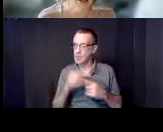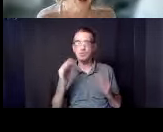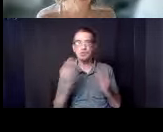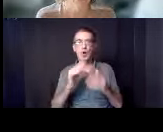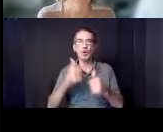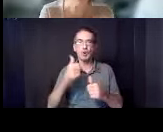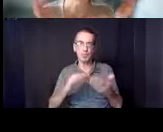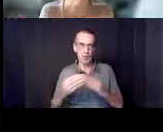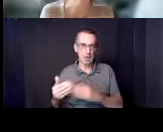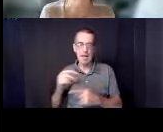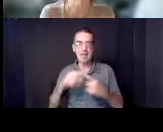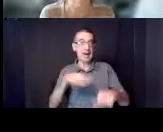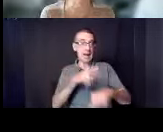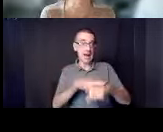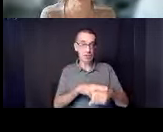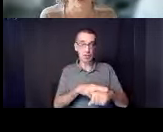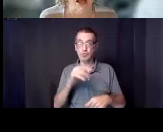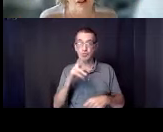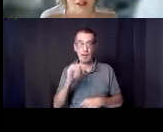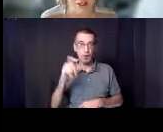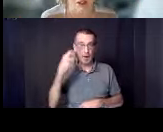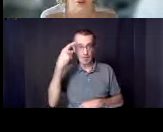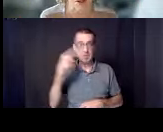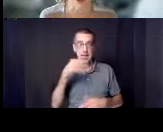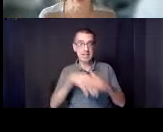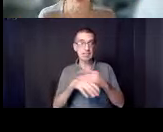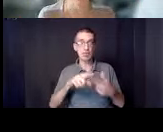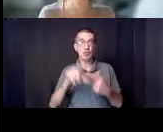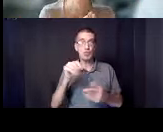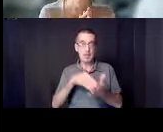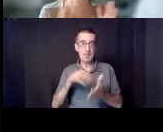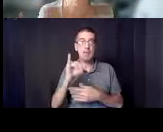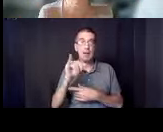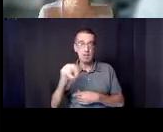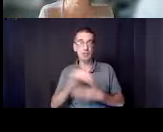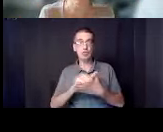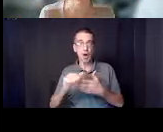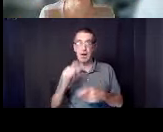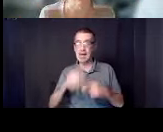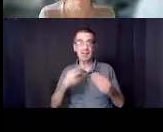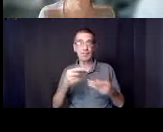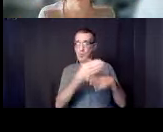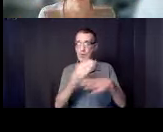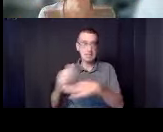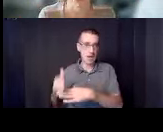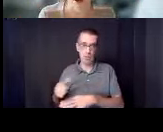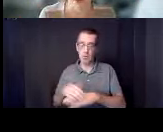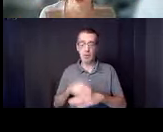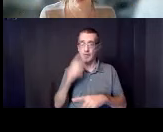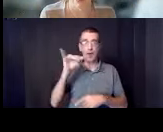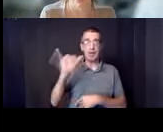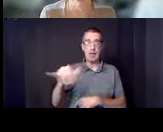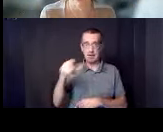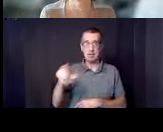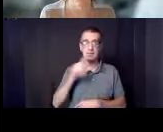communities. And then nationally, tribal governments have access to $20 billion. I can't give you the breakdown for that